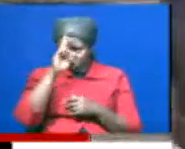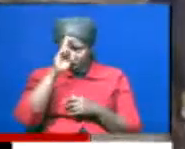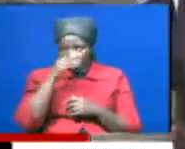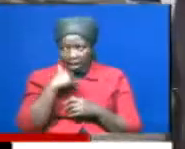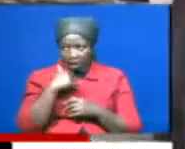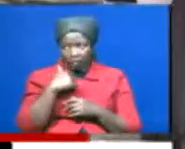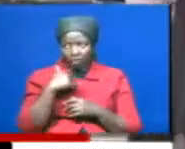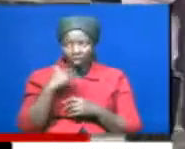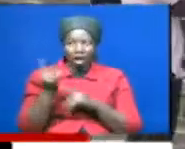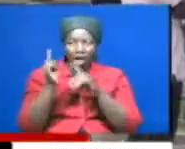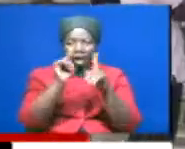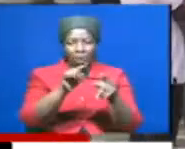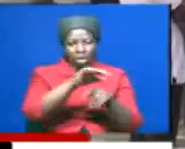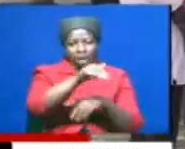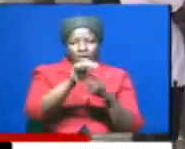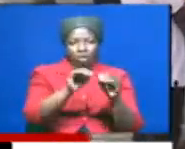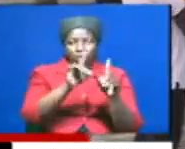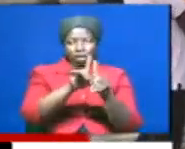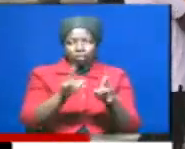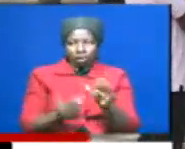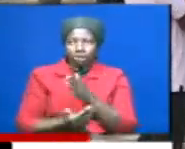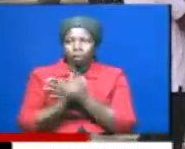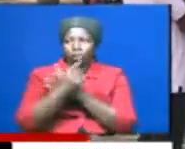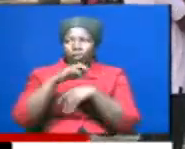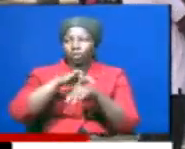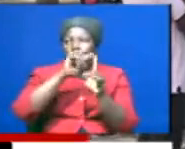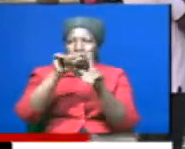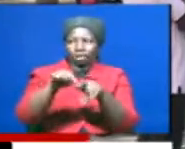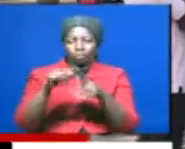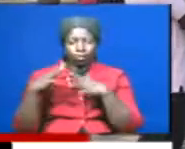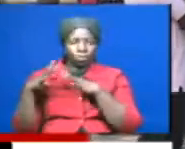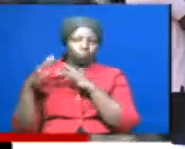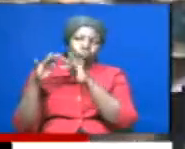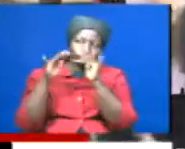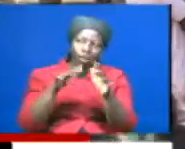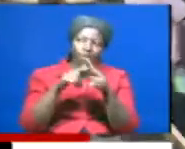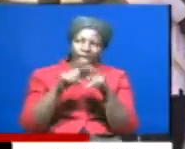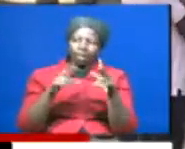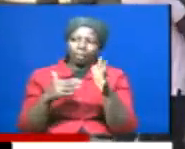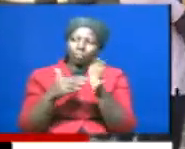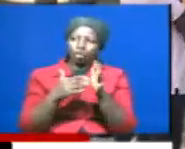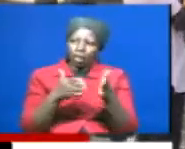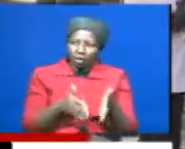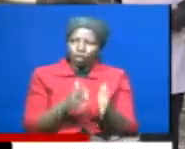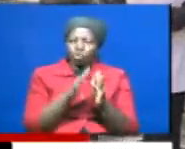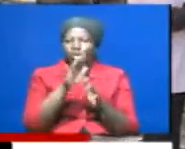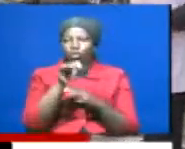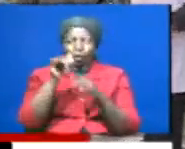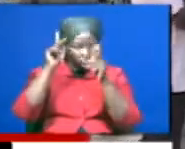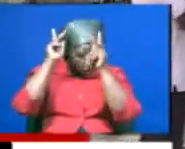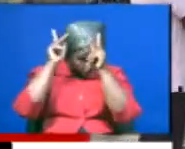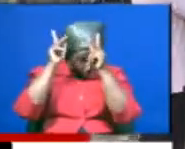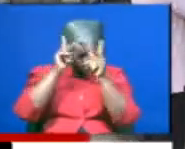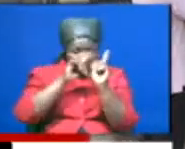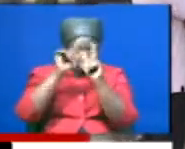streets there. Even in the morning when we went to Kondele, actually, the crowds were gathering there. Actually, they started barricading that road from Kakamega coming through